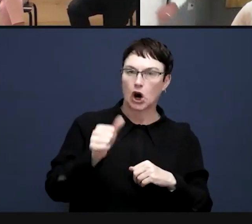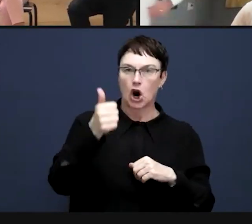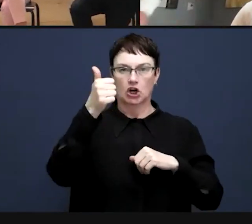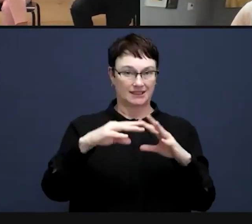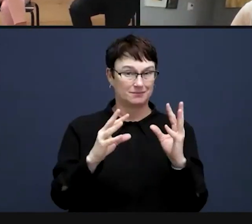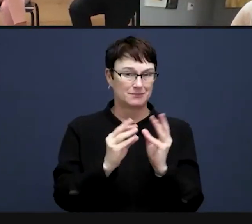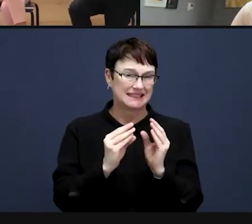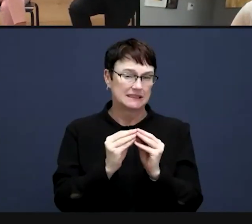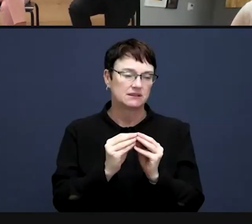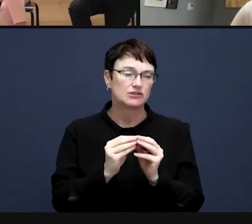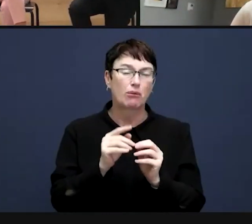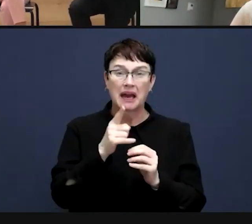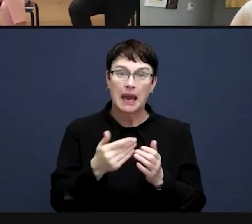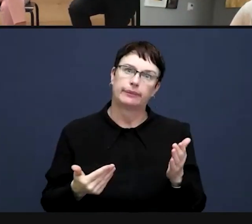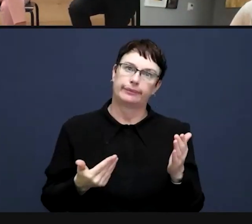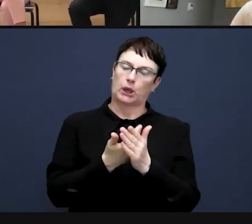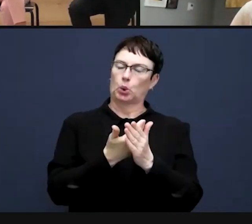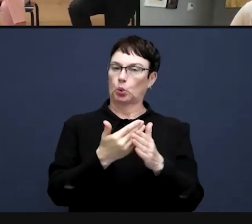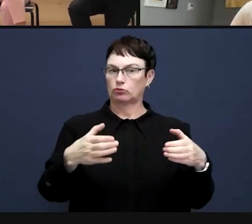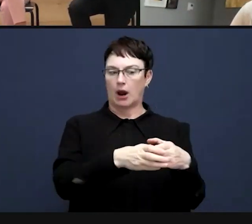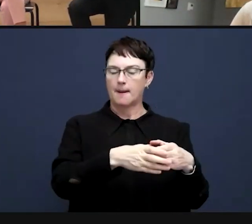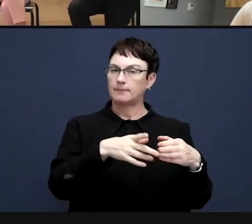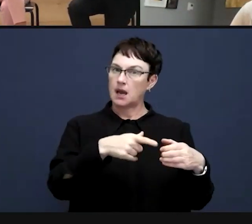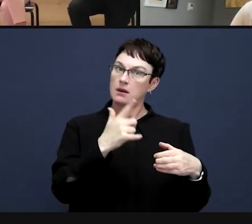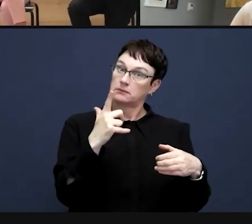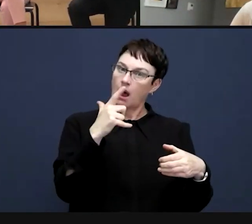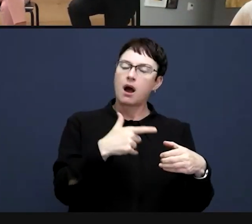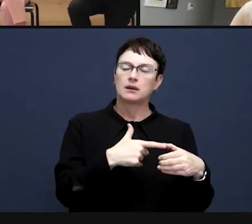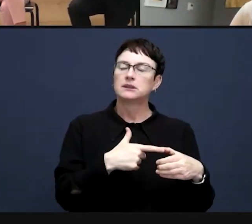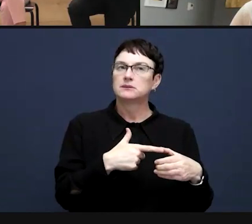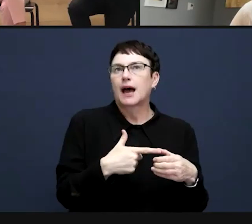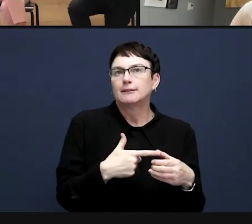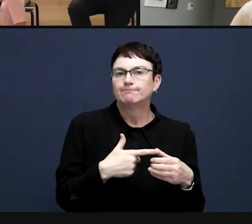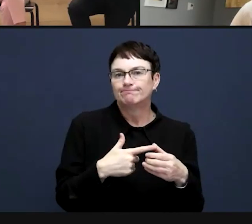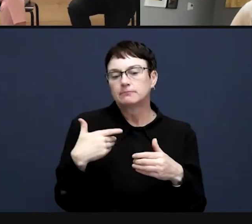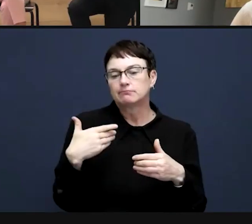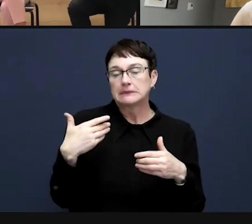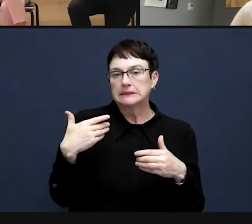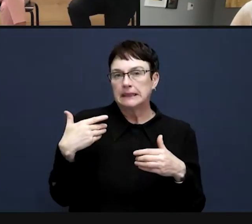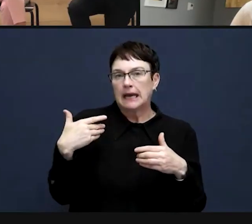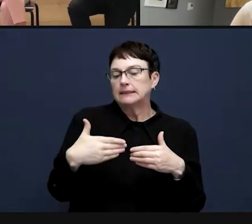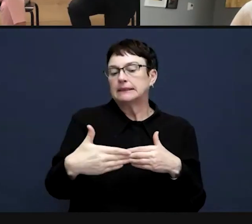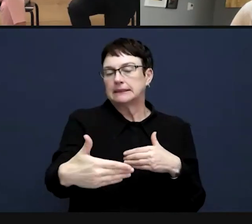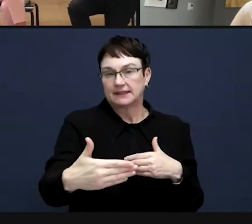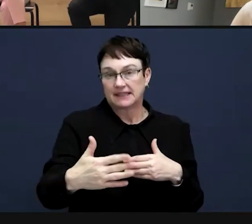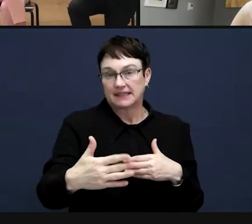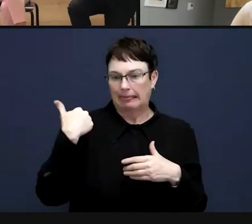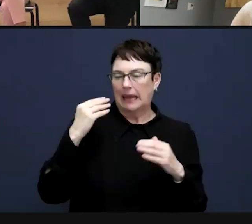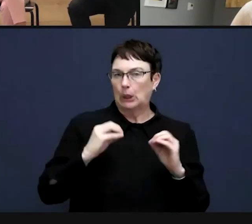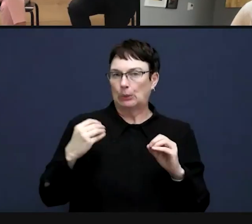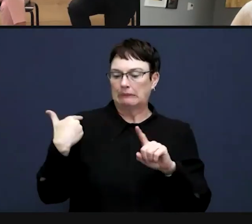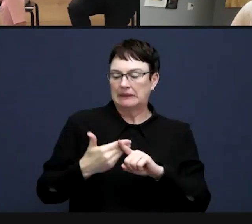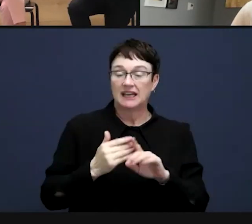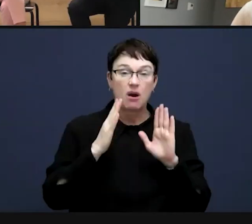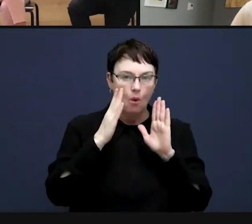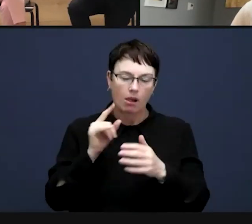chapter. So that it is happening. Yes, it hasn't happened yet, and it's all on me. But we will go back to France and make